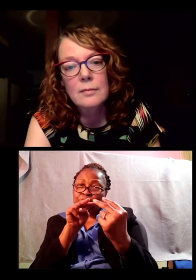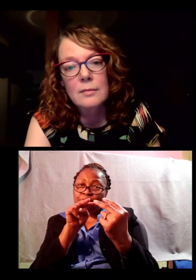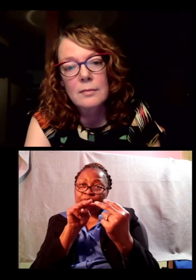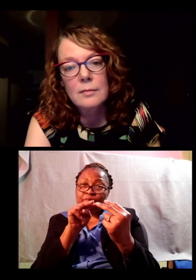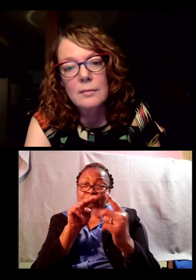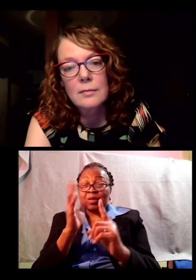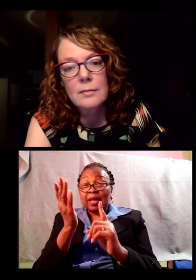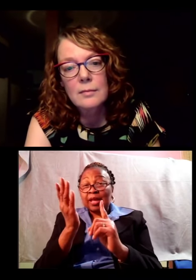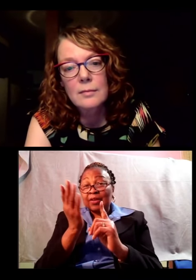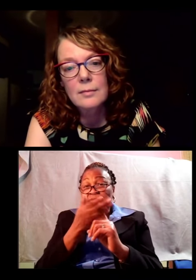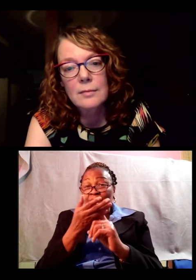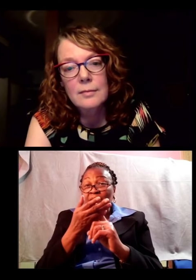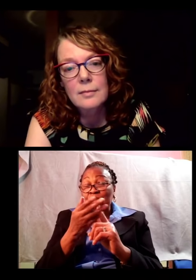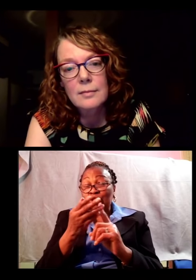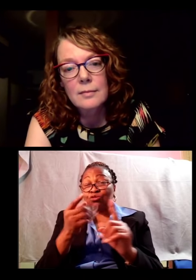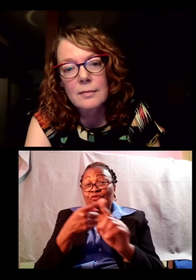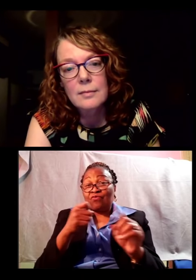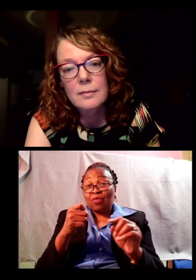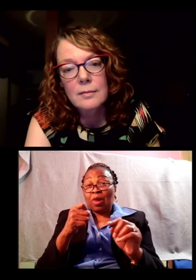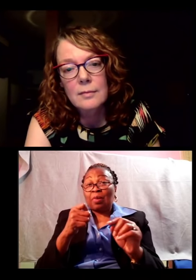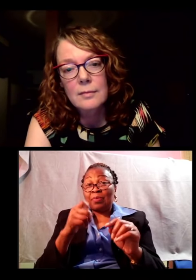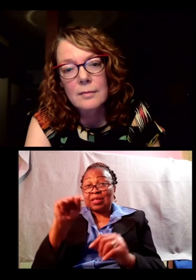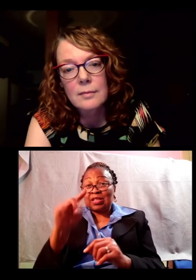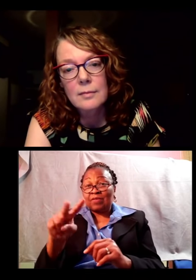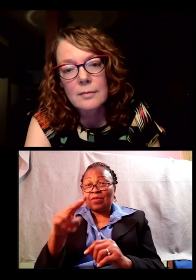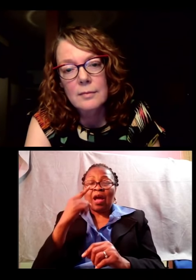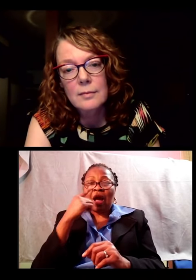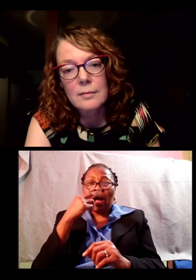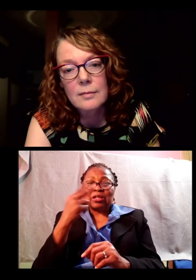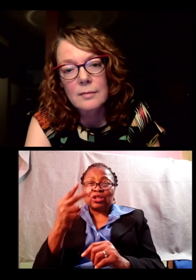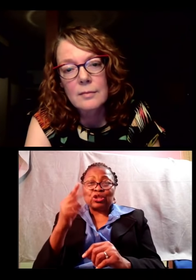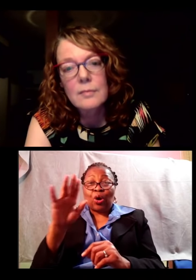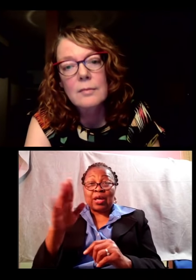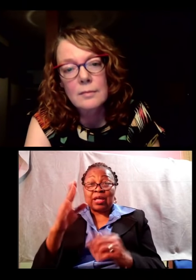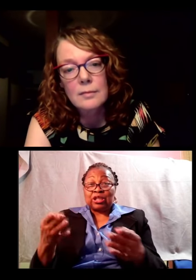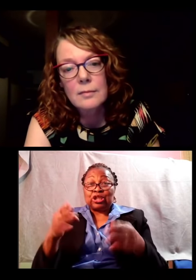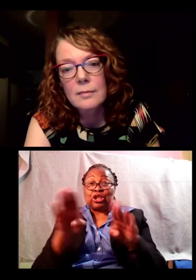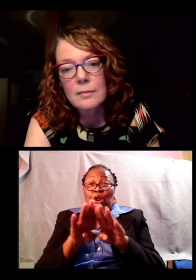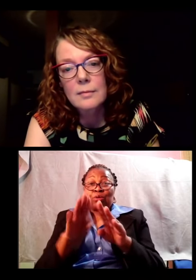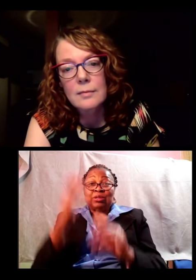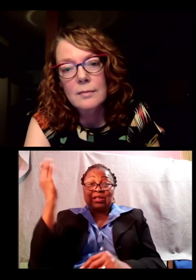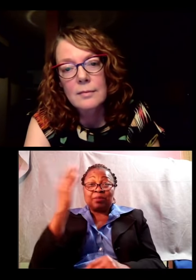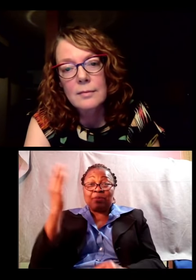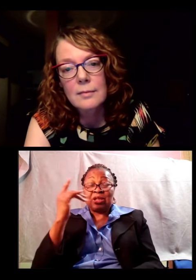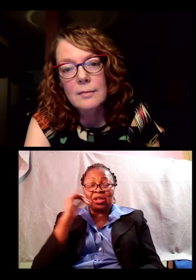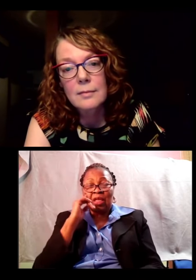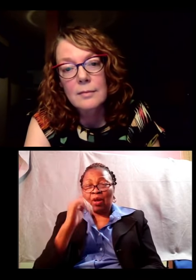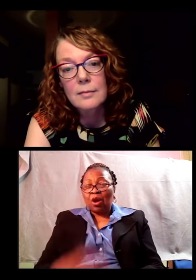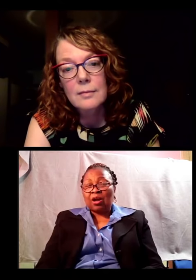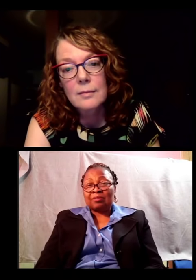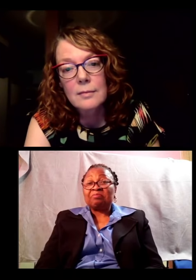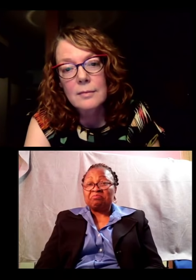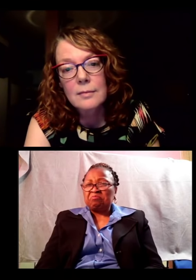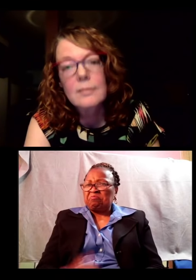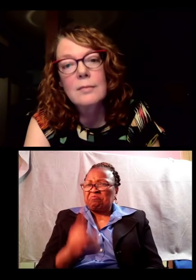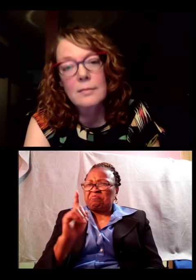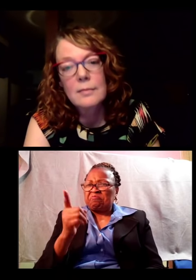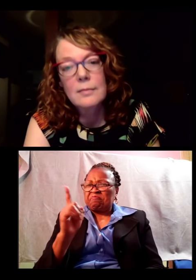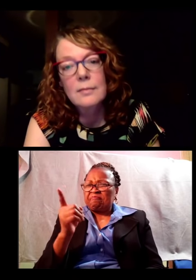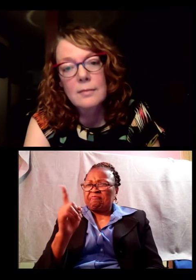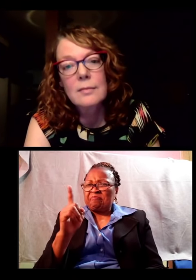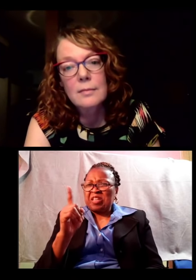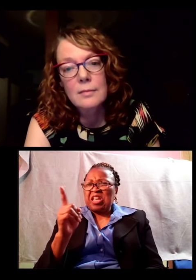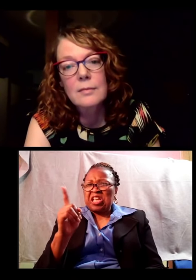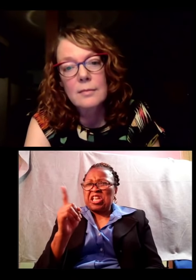of the television screen. I saw his closing speech and I thought, he's good.